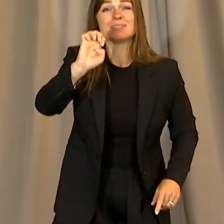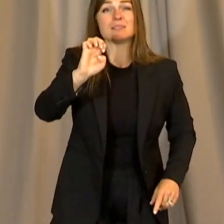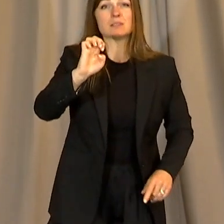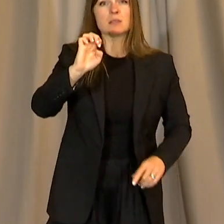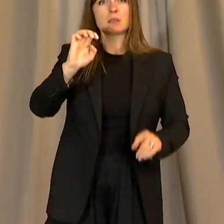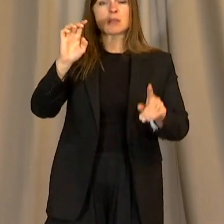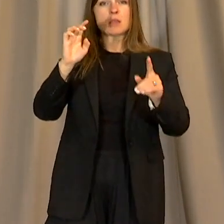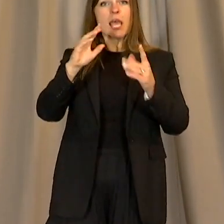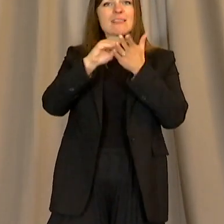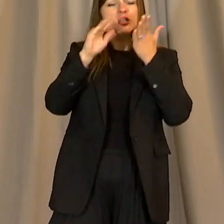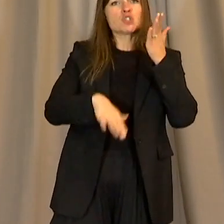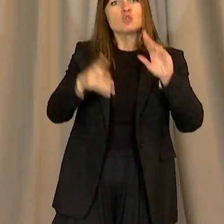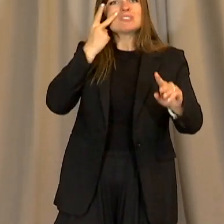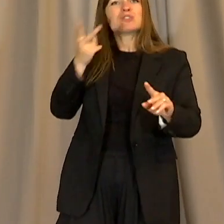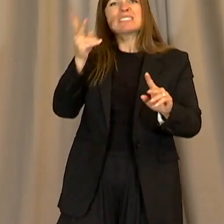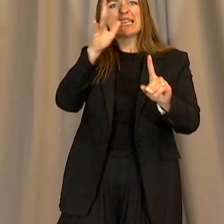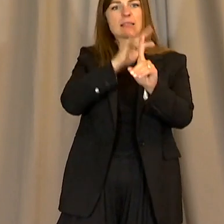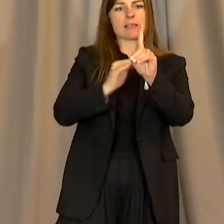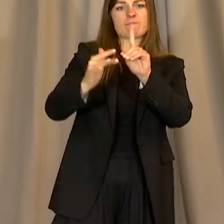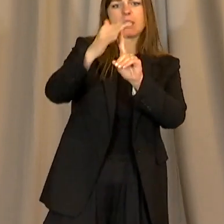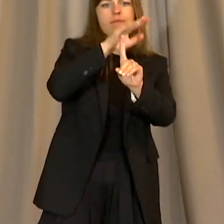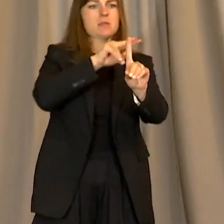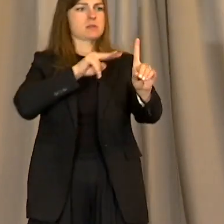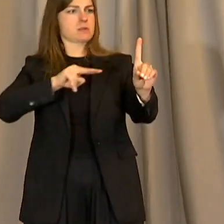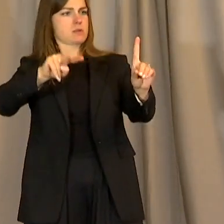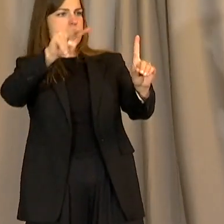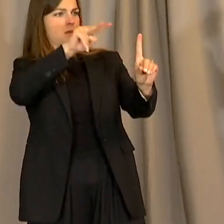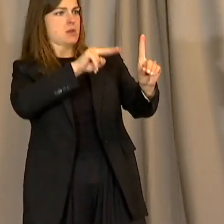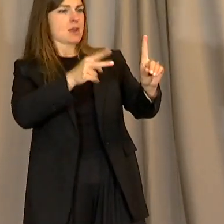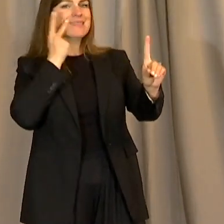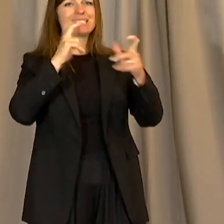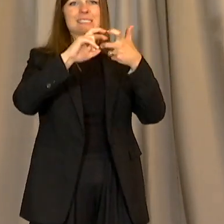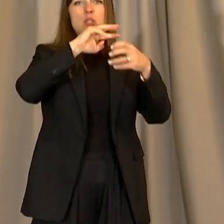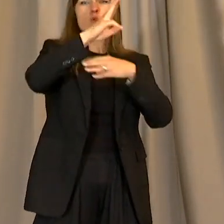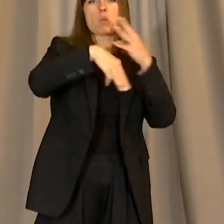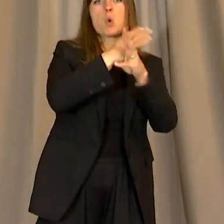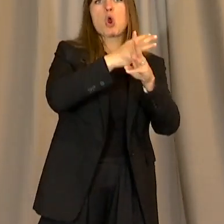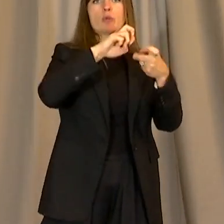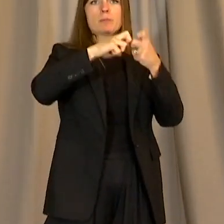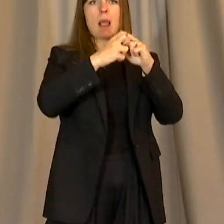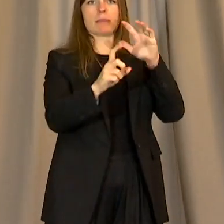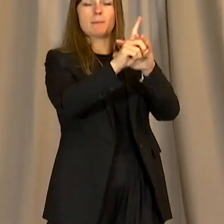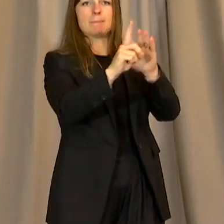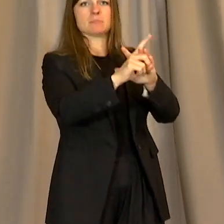their environment. They're pursuing the problems of their world, and then